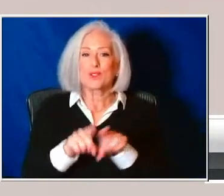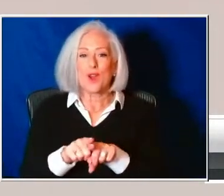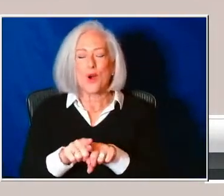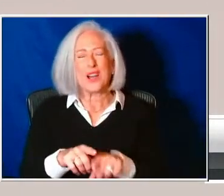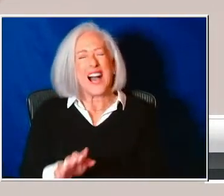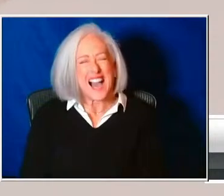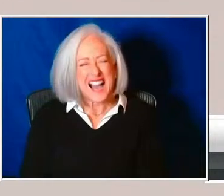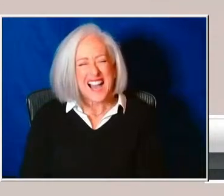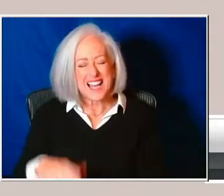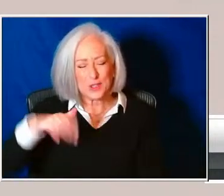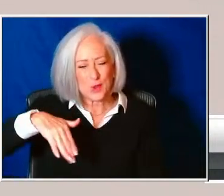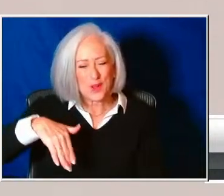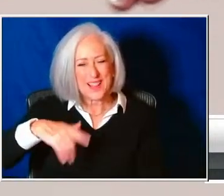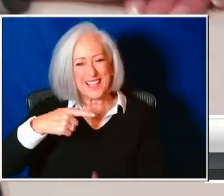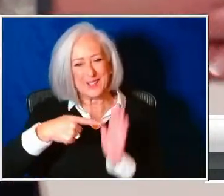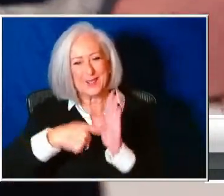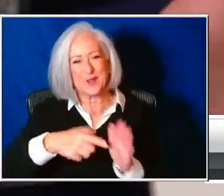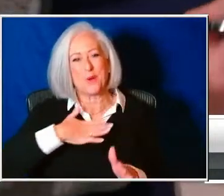right. Yeah.